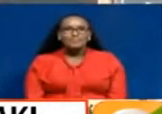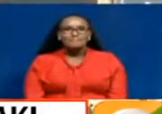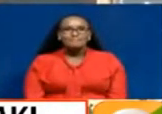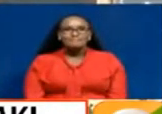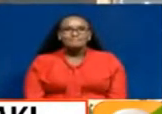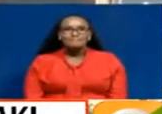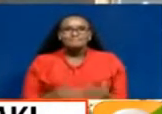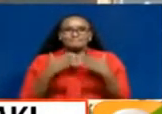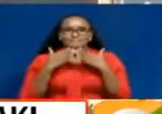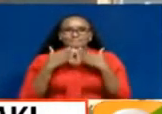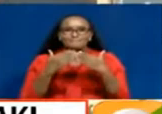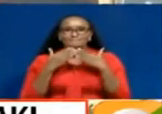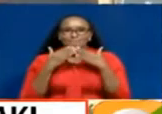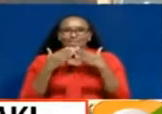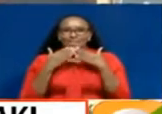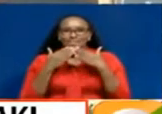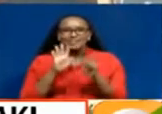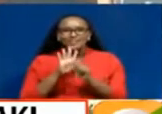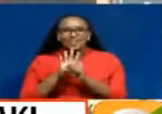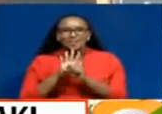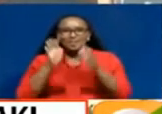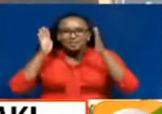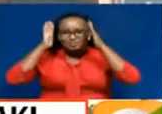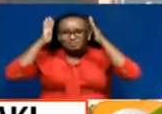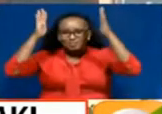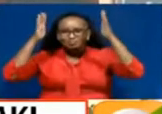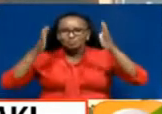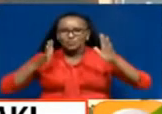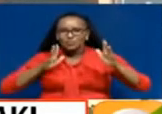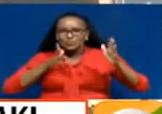Thank you very much, Bishop.